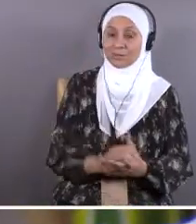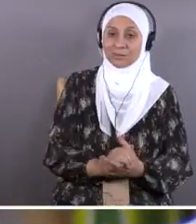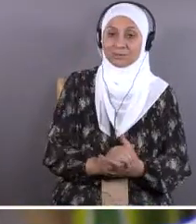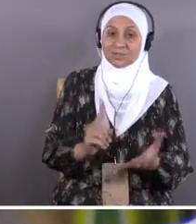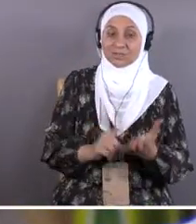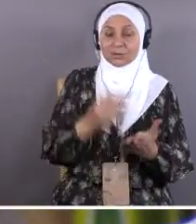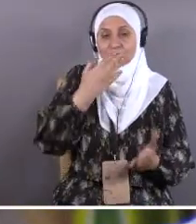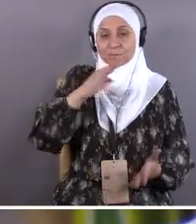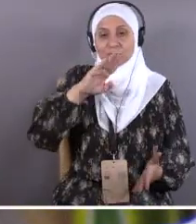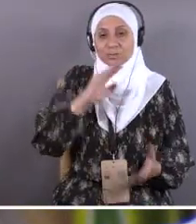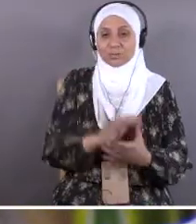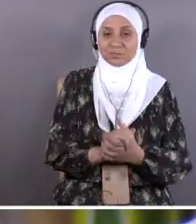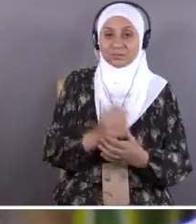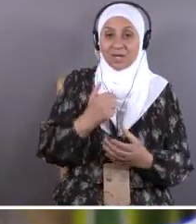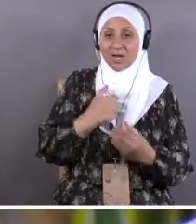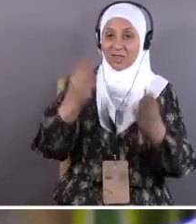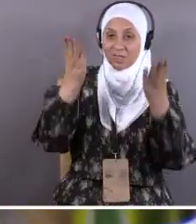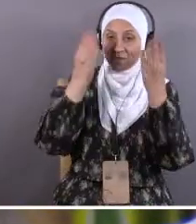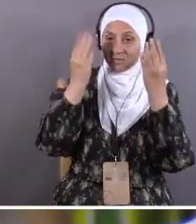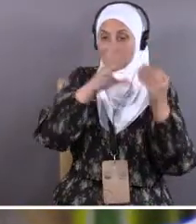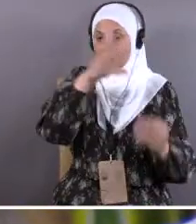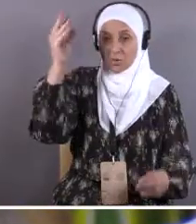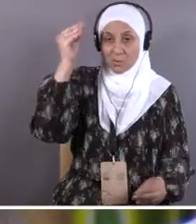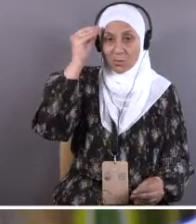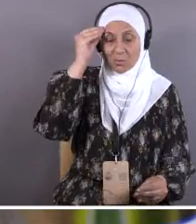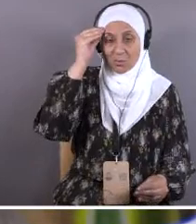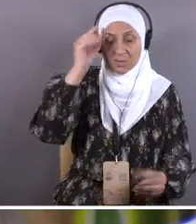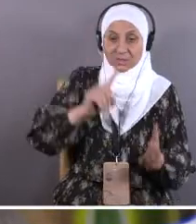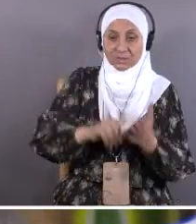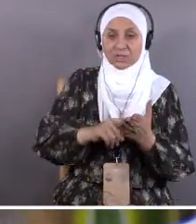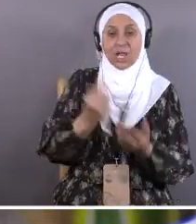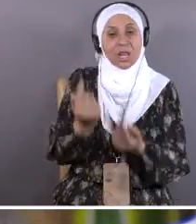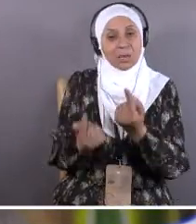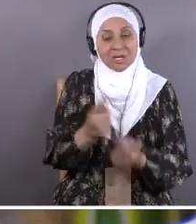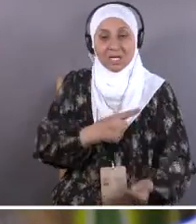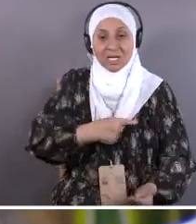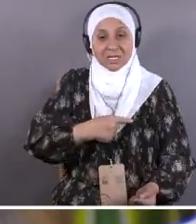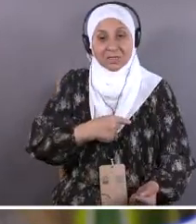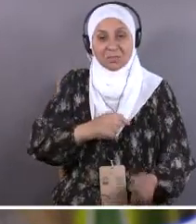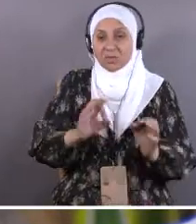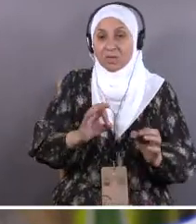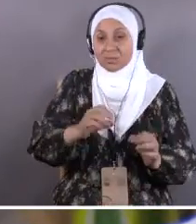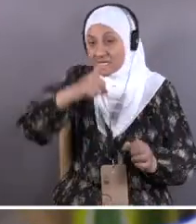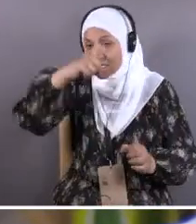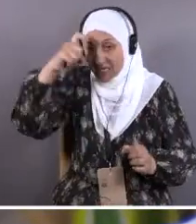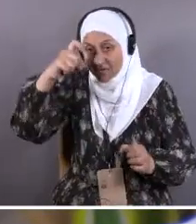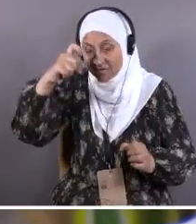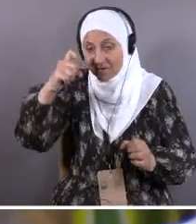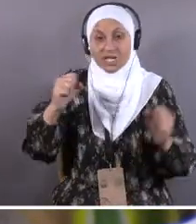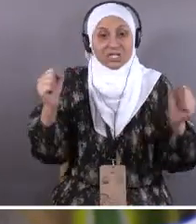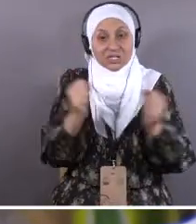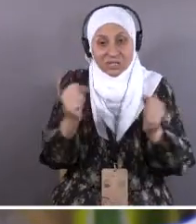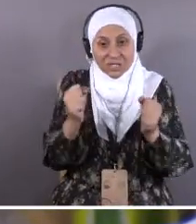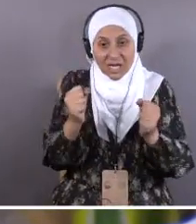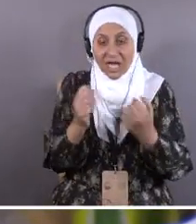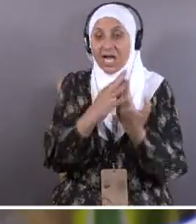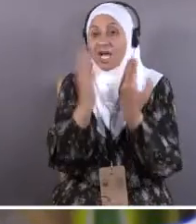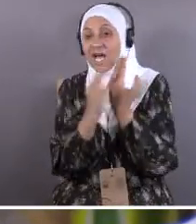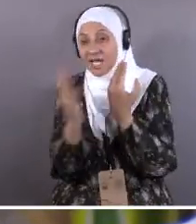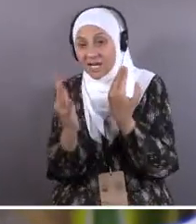And so this shaped a knowledge of all plants and their